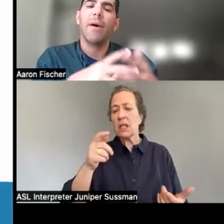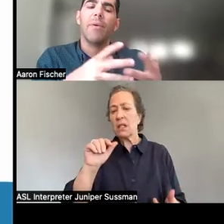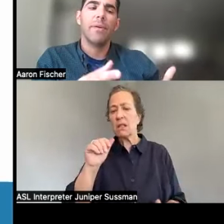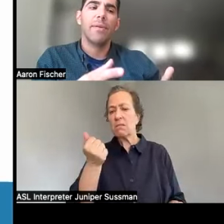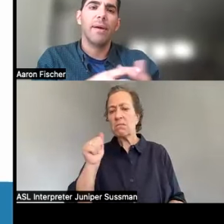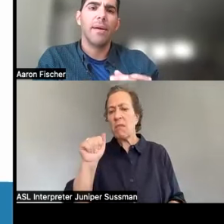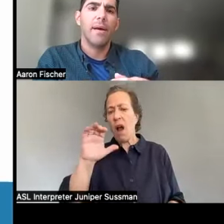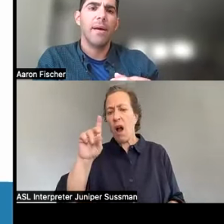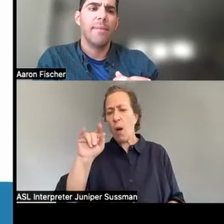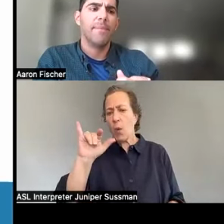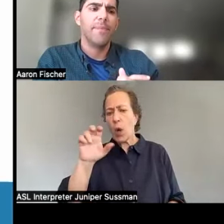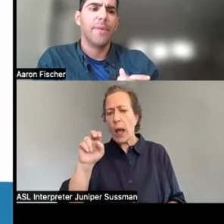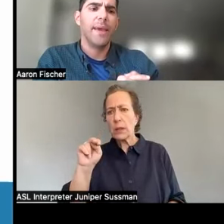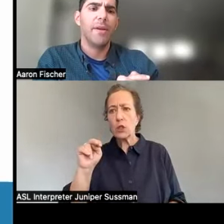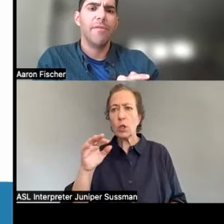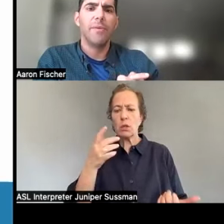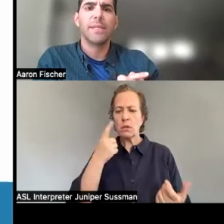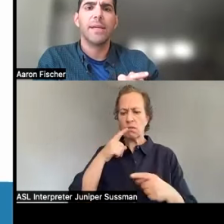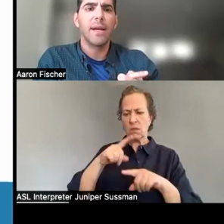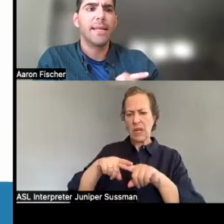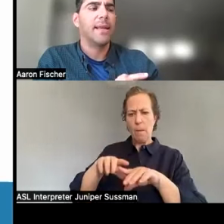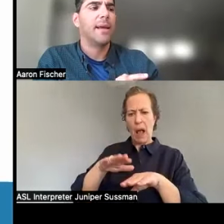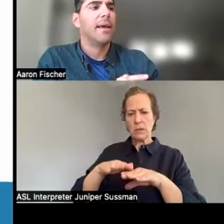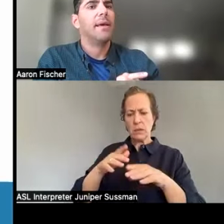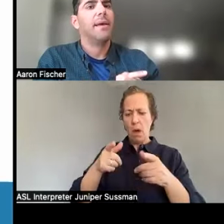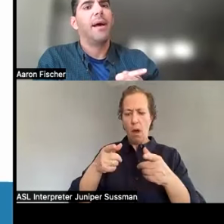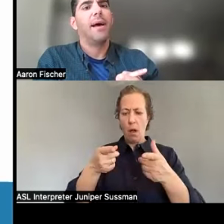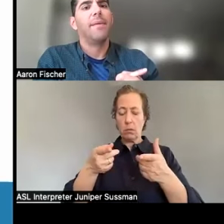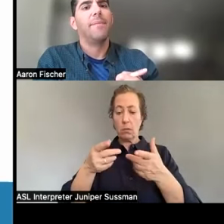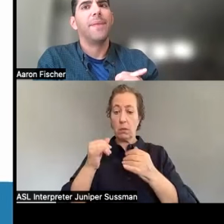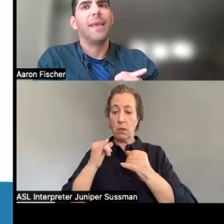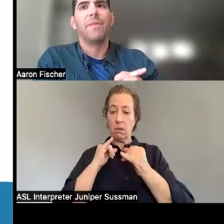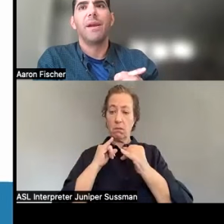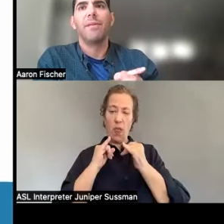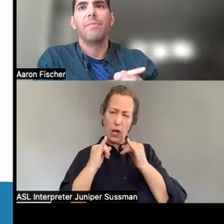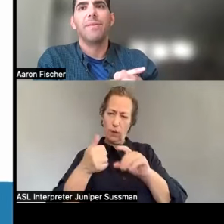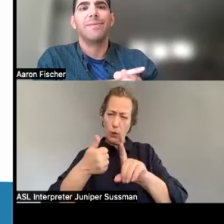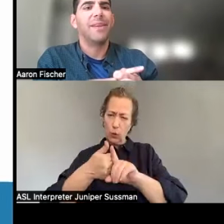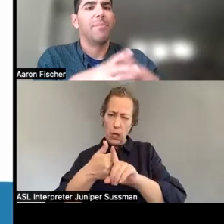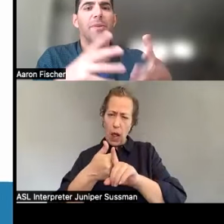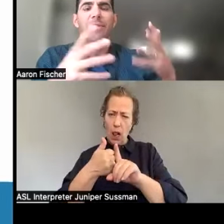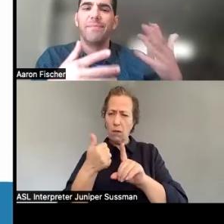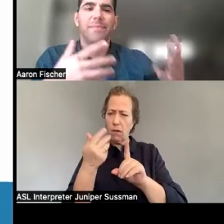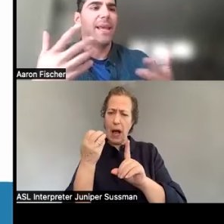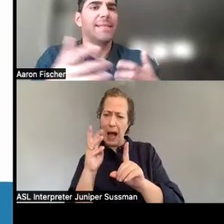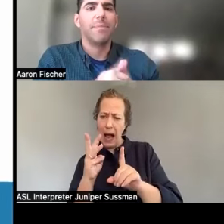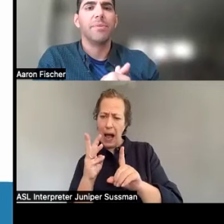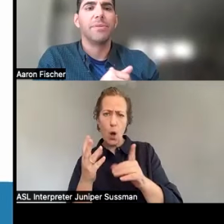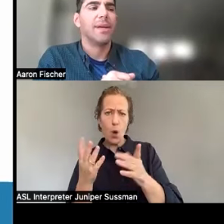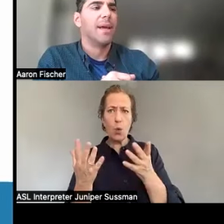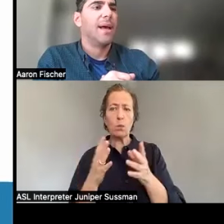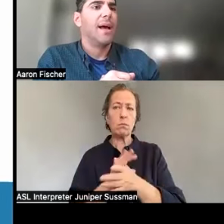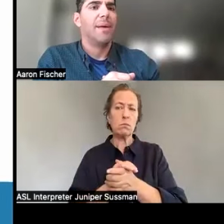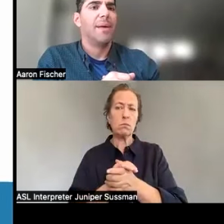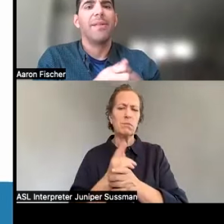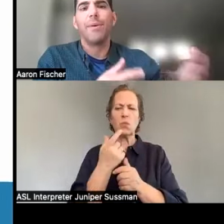to how the interview is conducted. If there's a number of